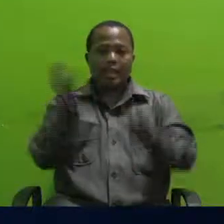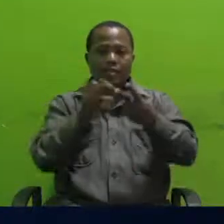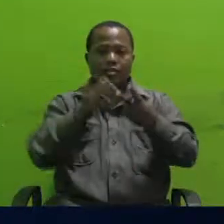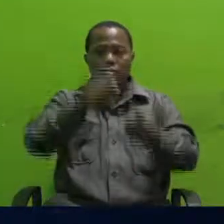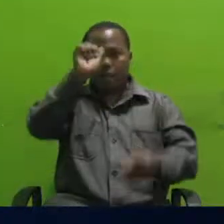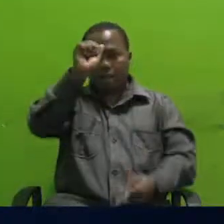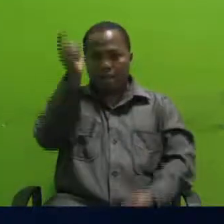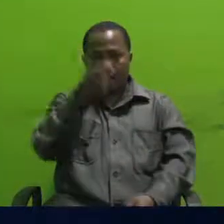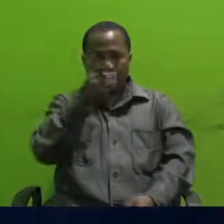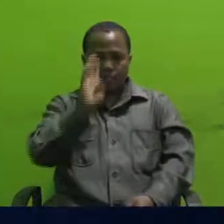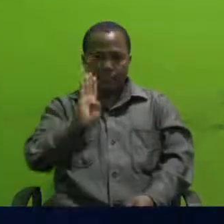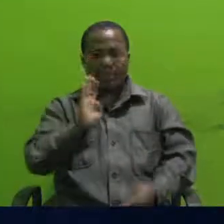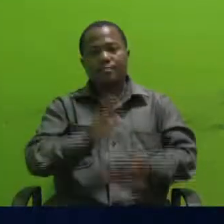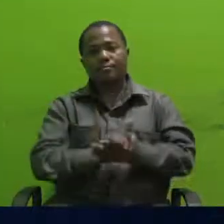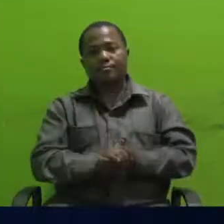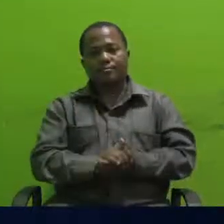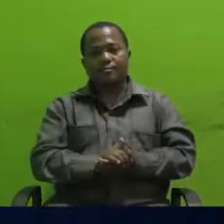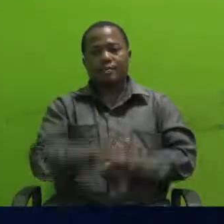equal to A over B,